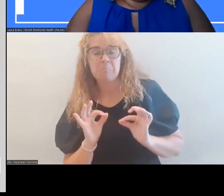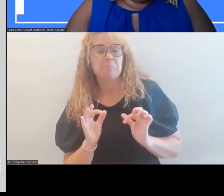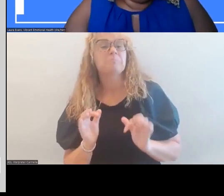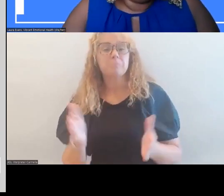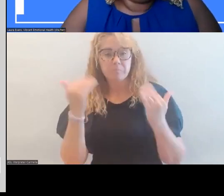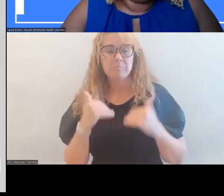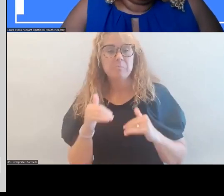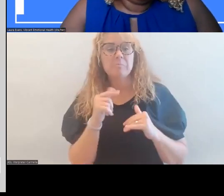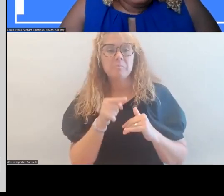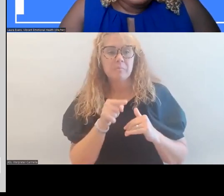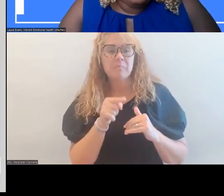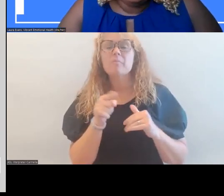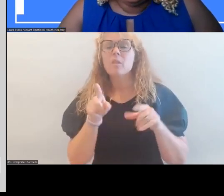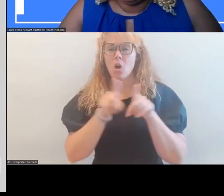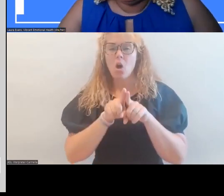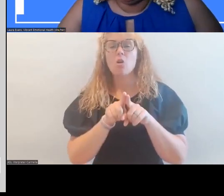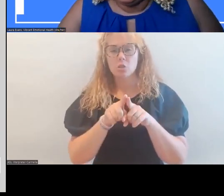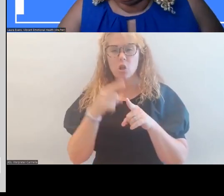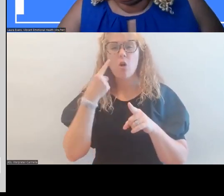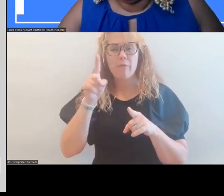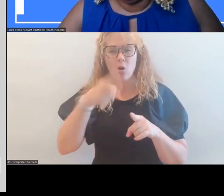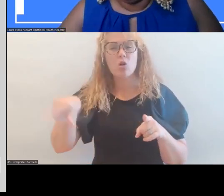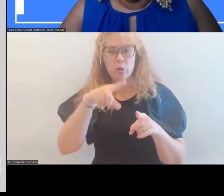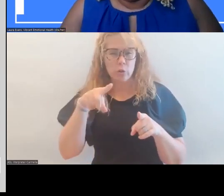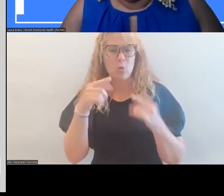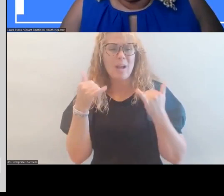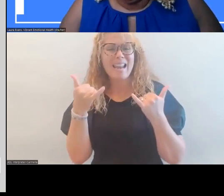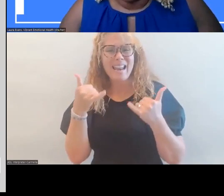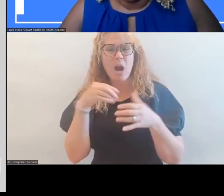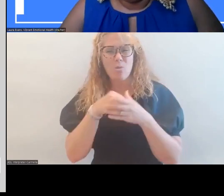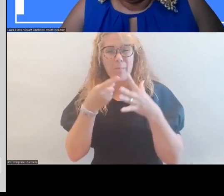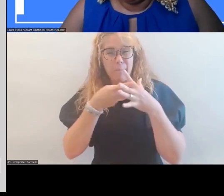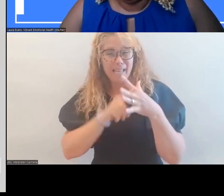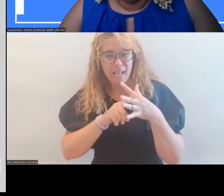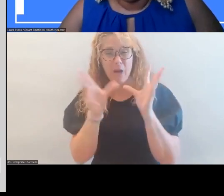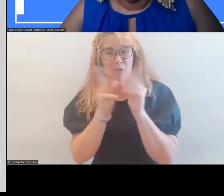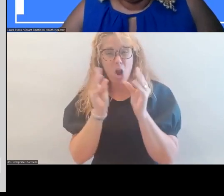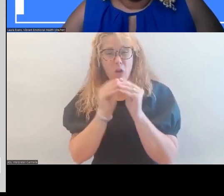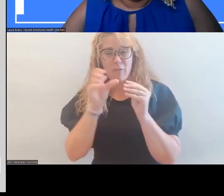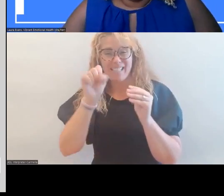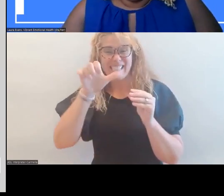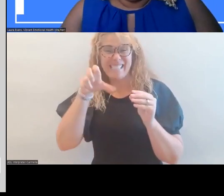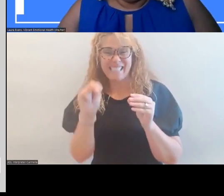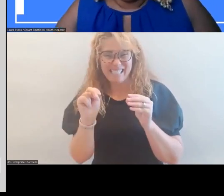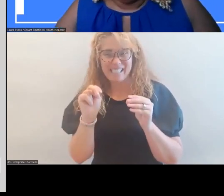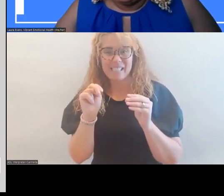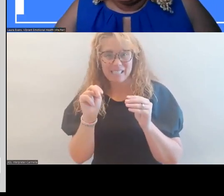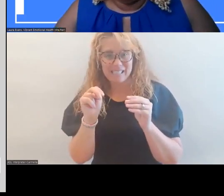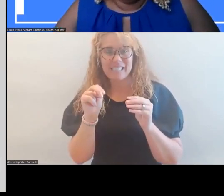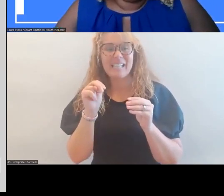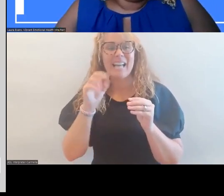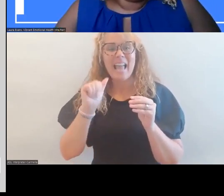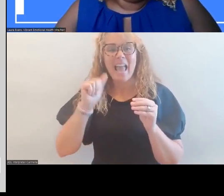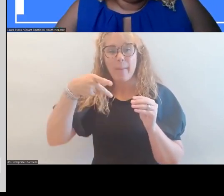And then also flagging for you all, we are now, I think, in the beginning of conference season. I know some folks are at